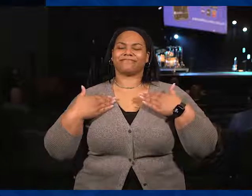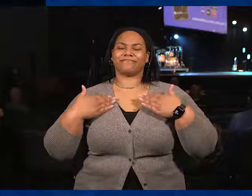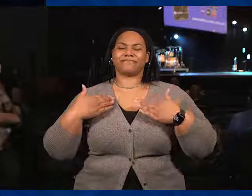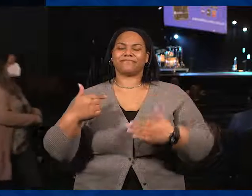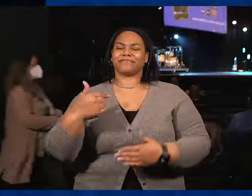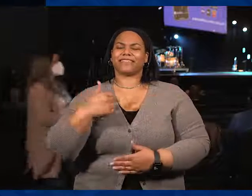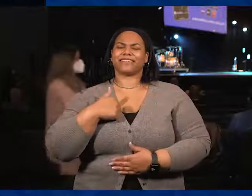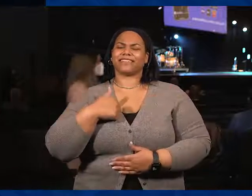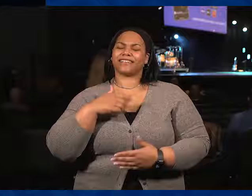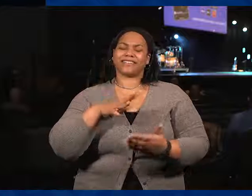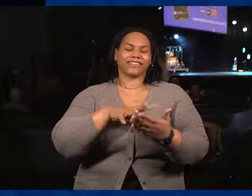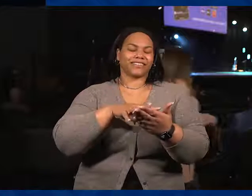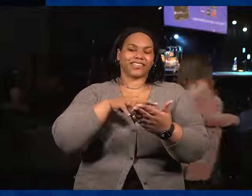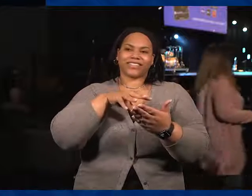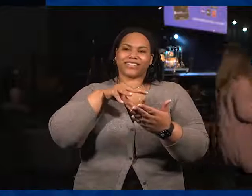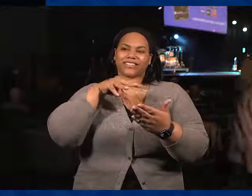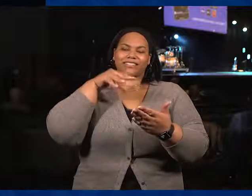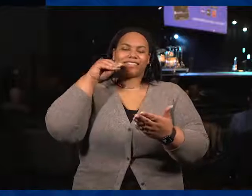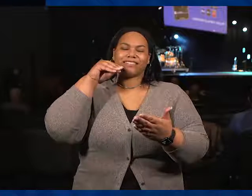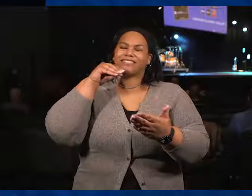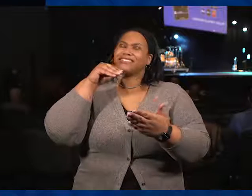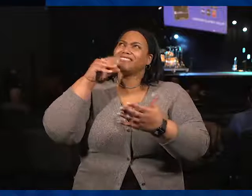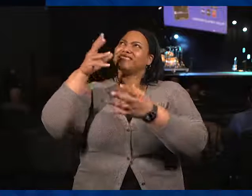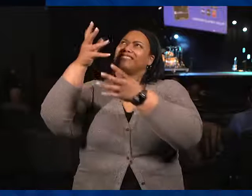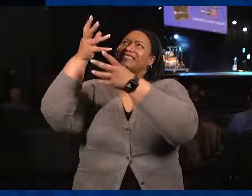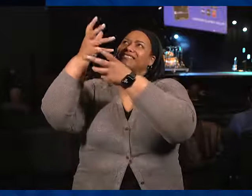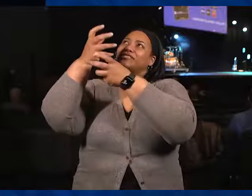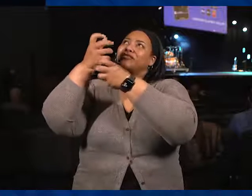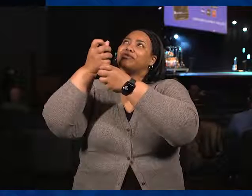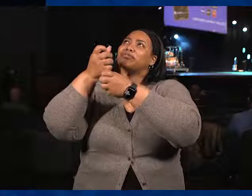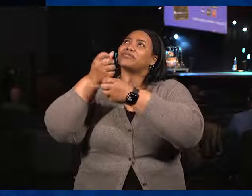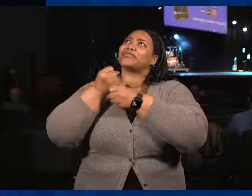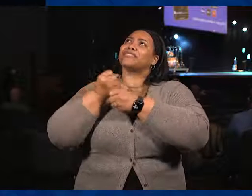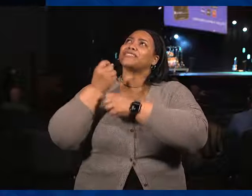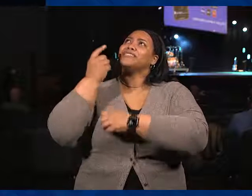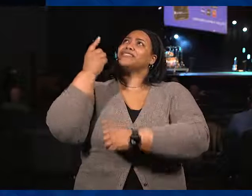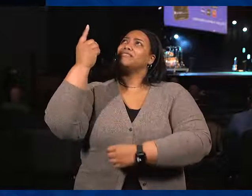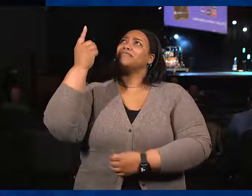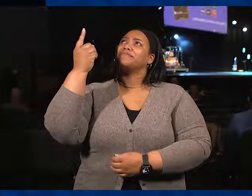glad that I learned to trust you,